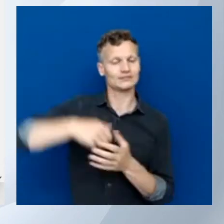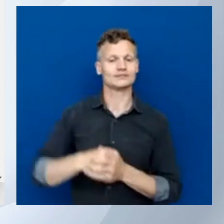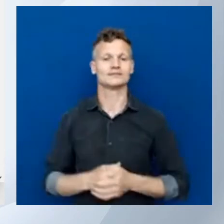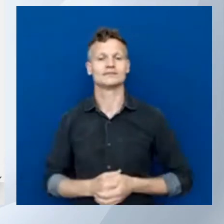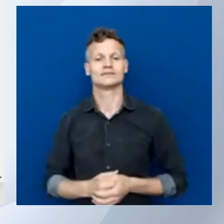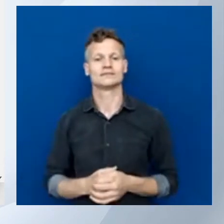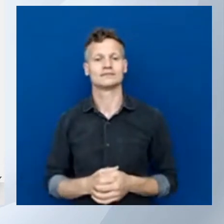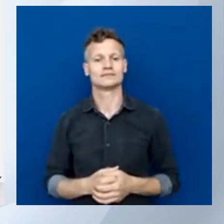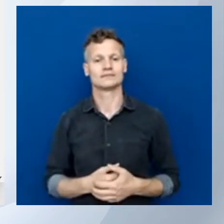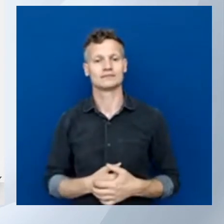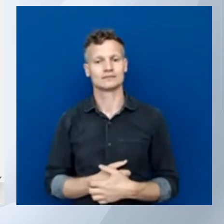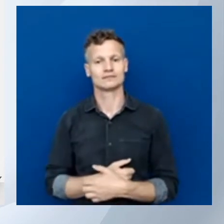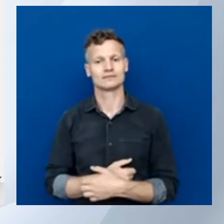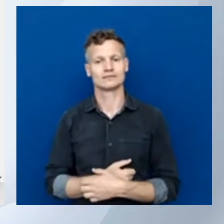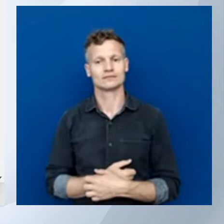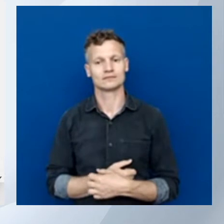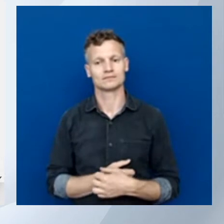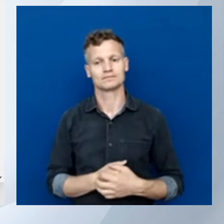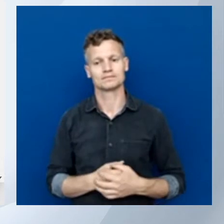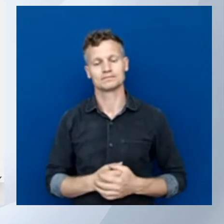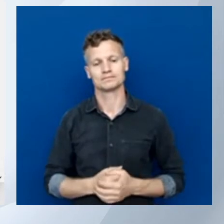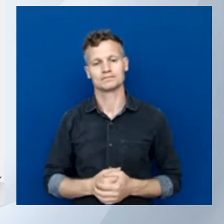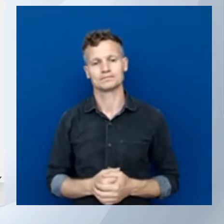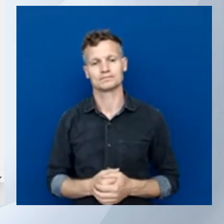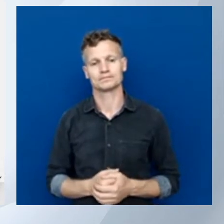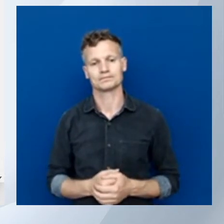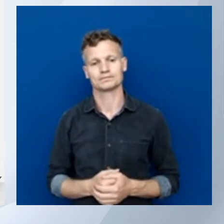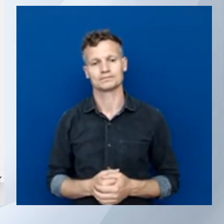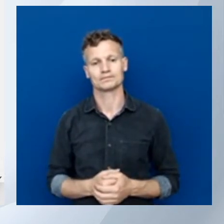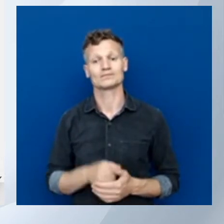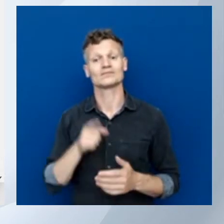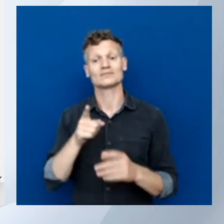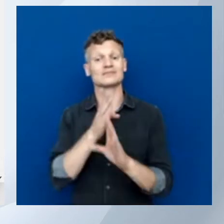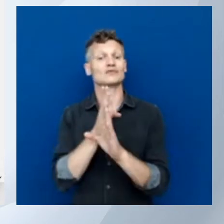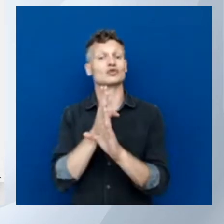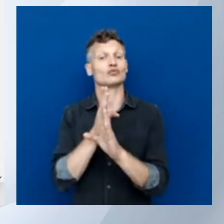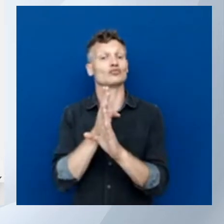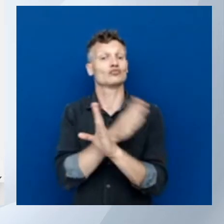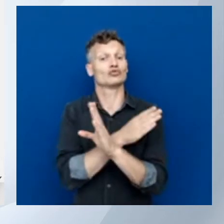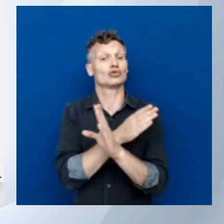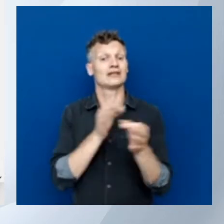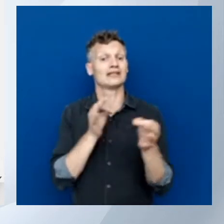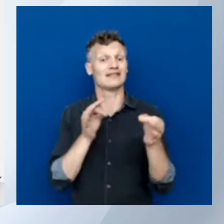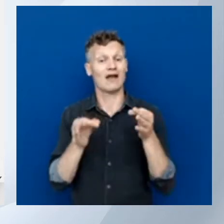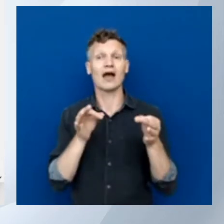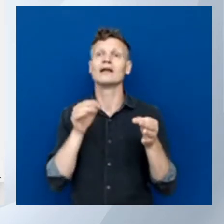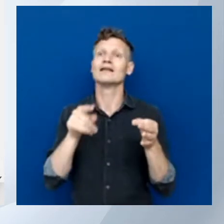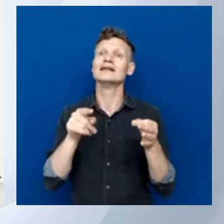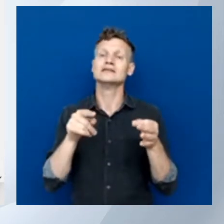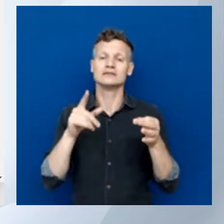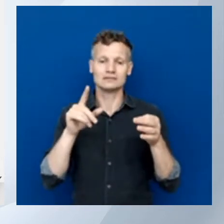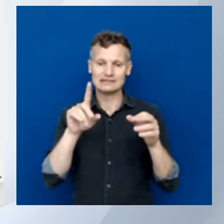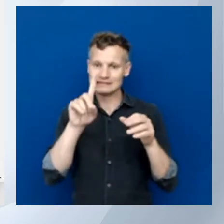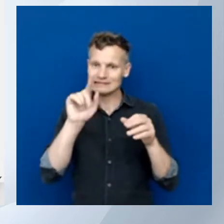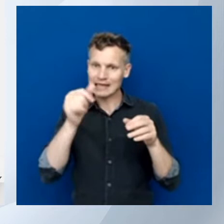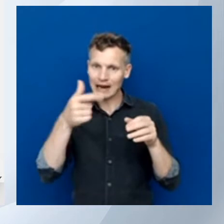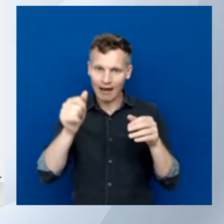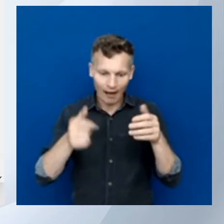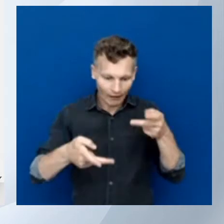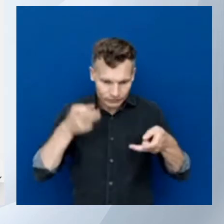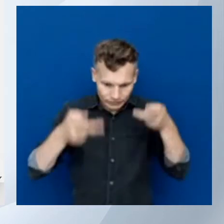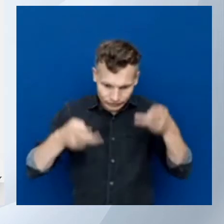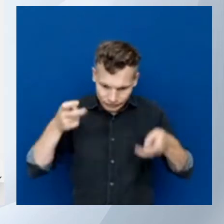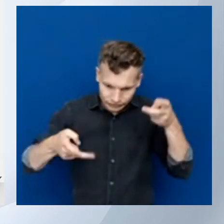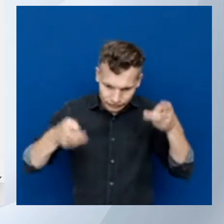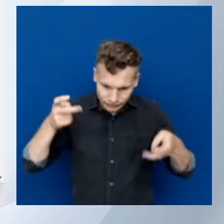For training, and we use this predefined function that again extracts the data and builds a pandas data frame of it, which is